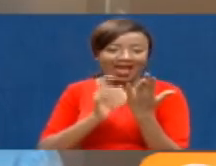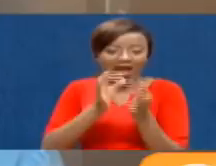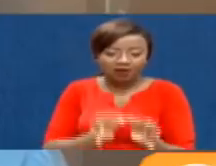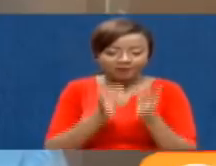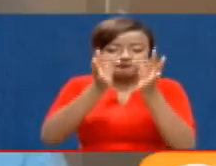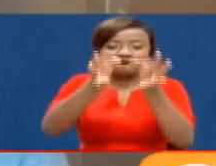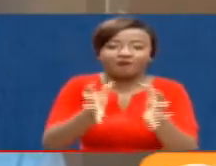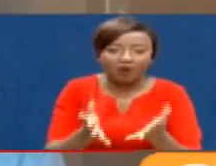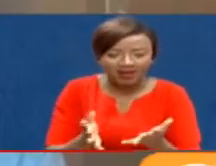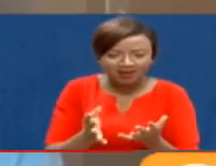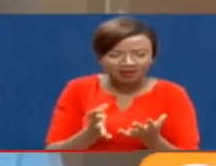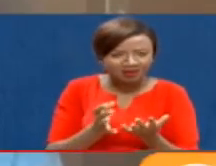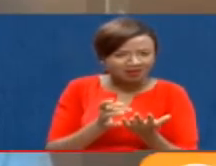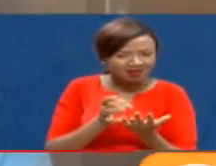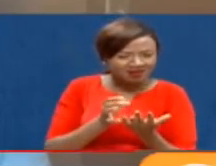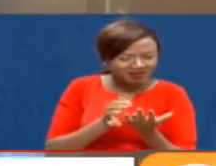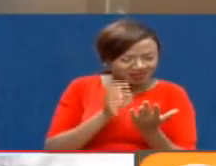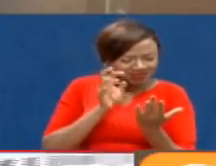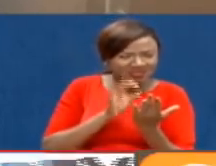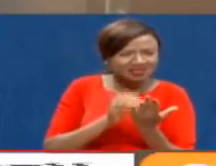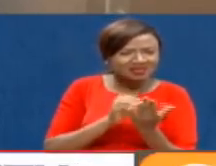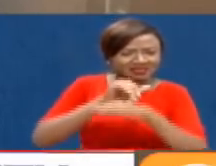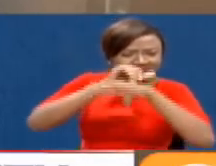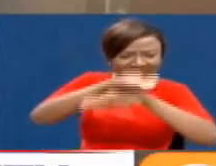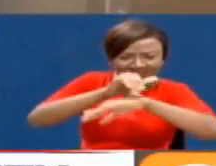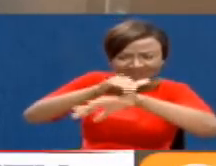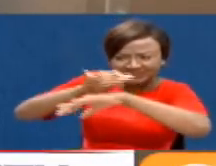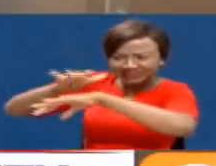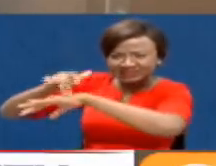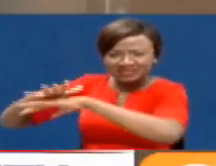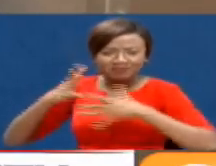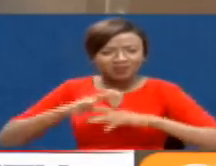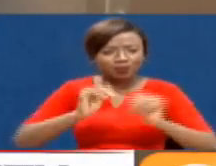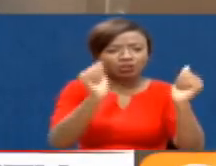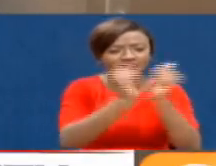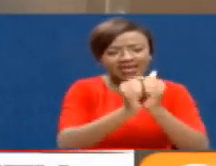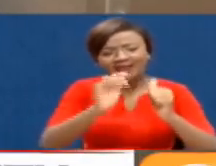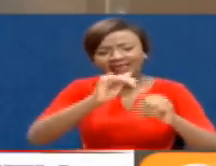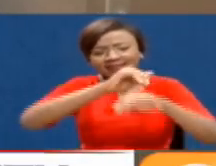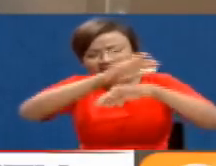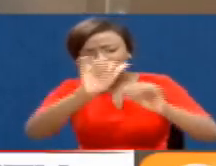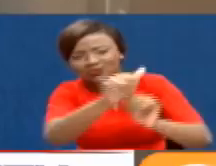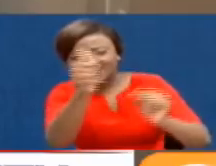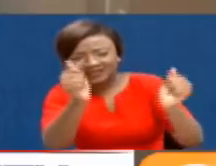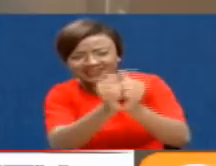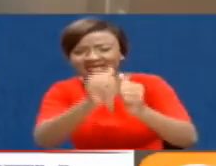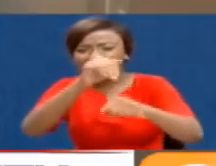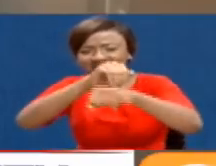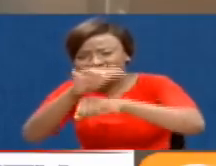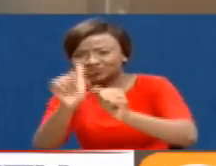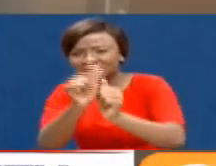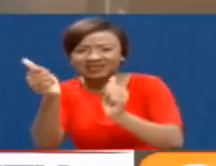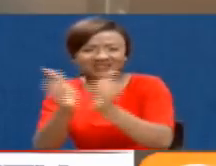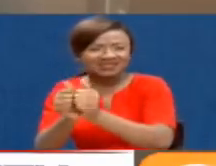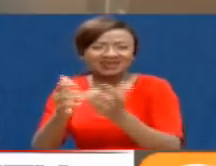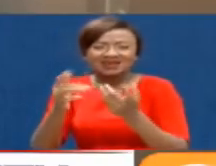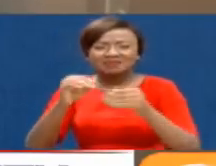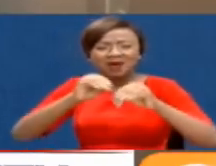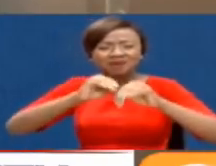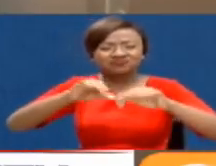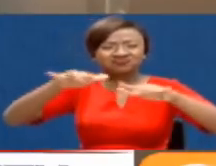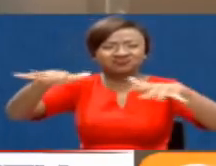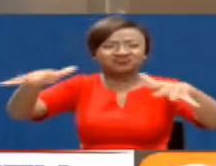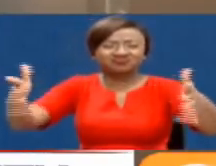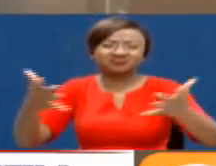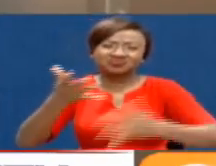dangerous, the more scary, the better. And then you share it to 10 people on WhatsApp and they will share it to another 10 people. And then all of a sudden it's this huge